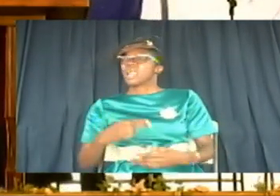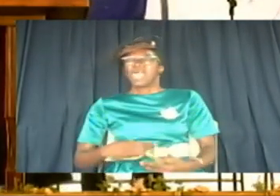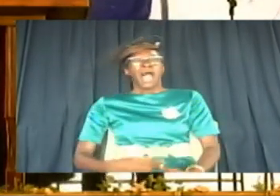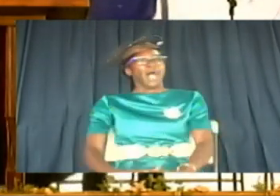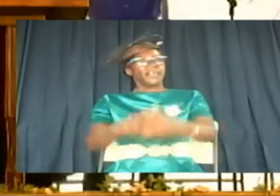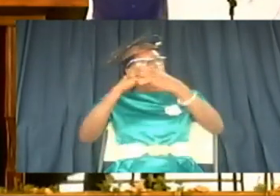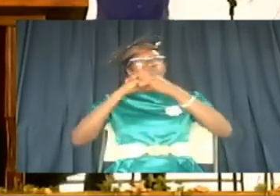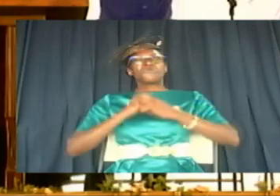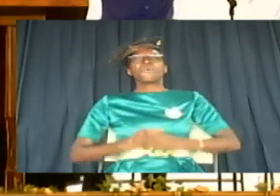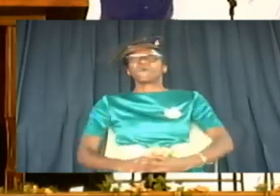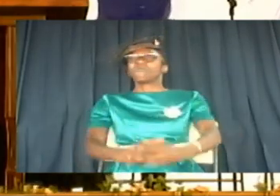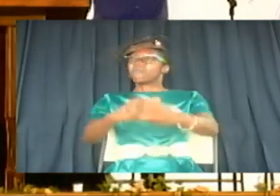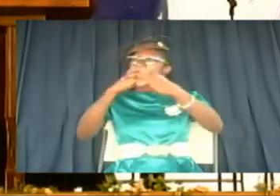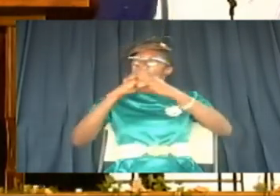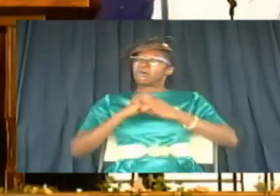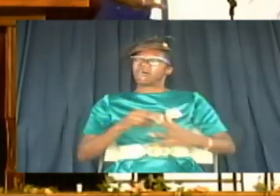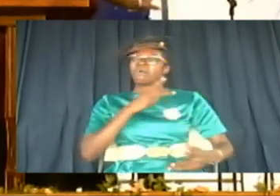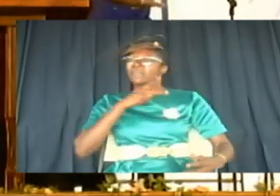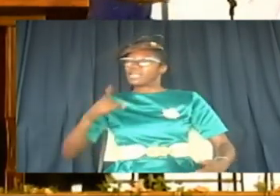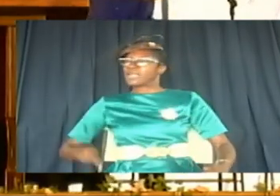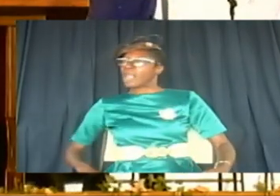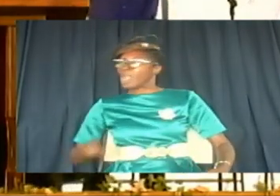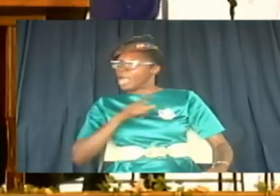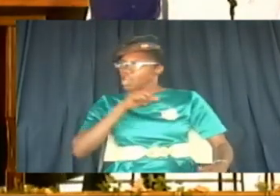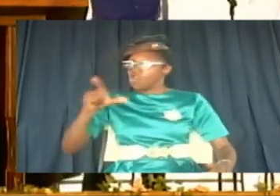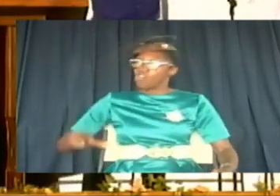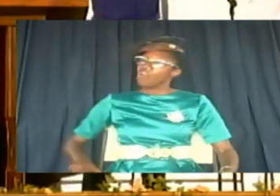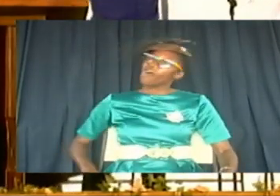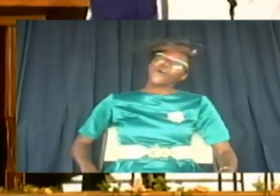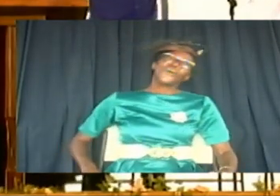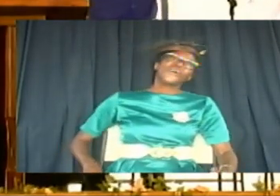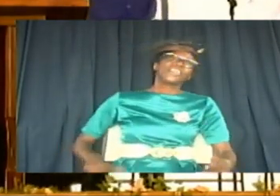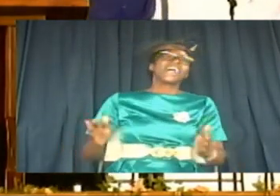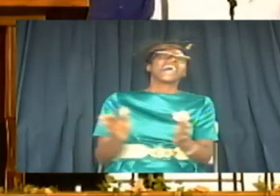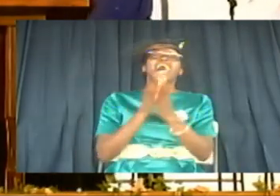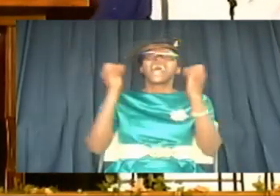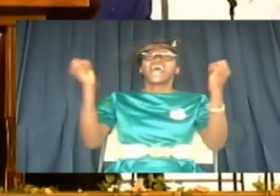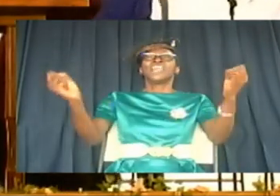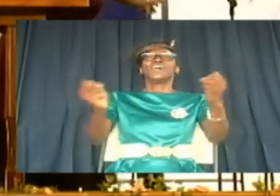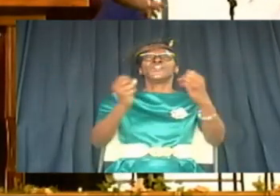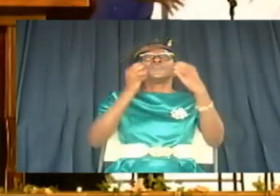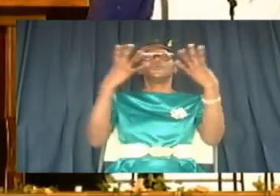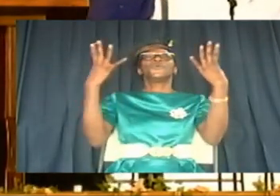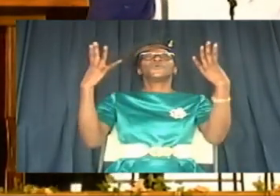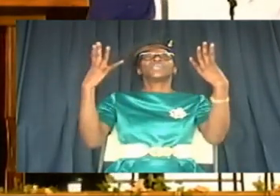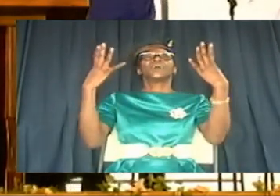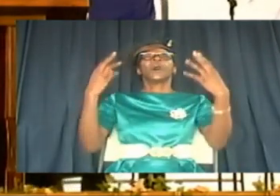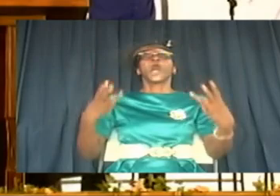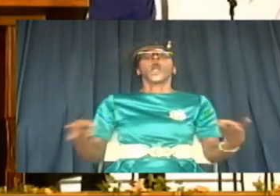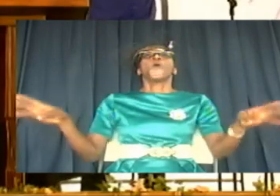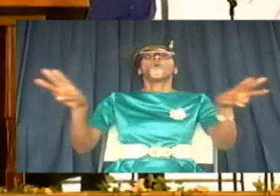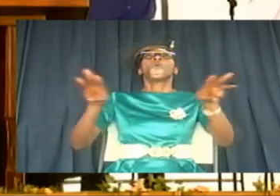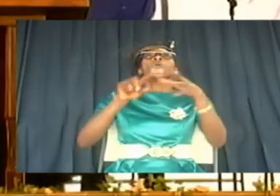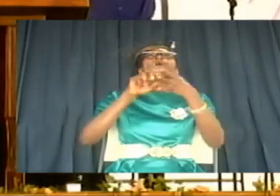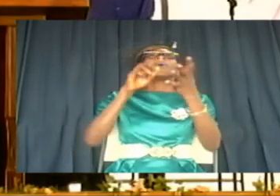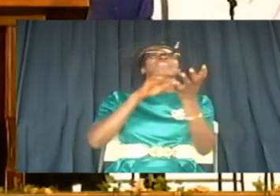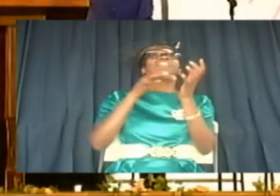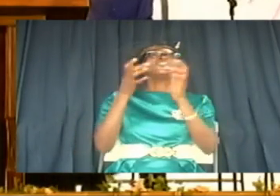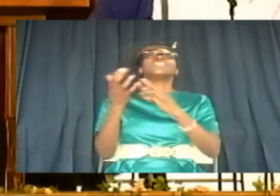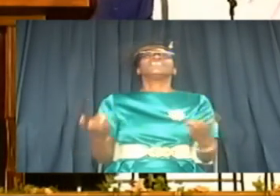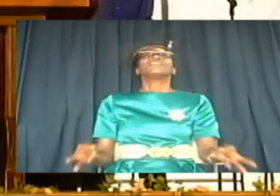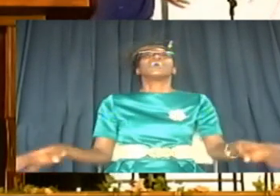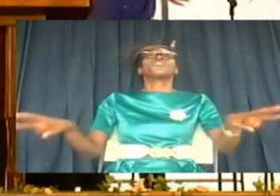Kings? Can we just exalt the Lord of Lords? Hallelujah. Worthy Jesus.